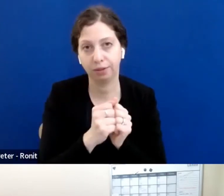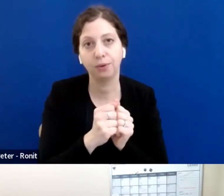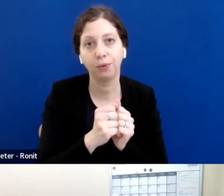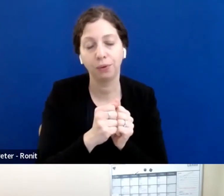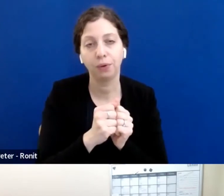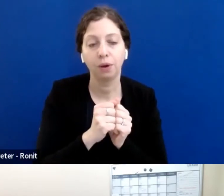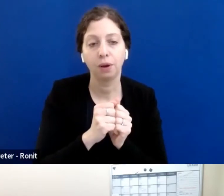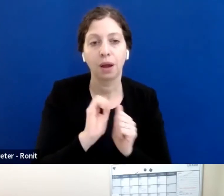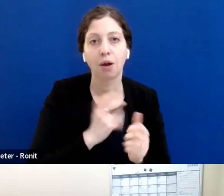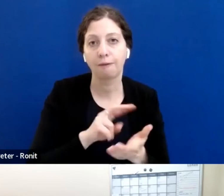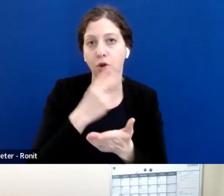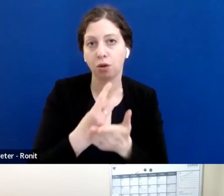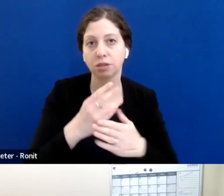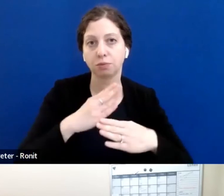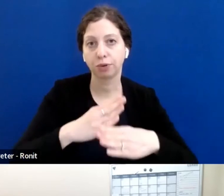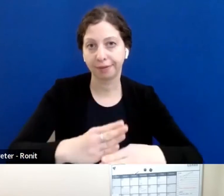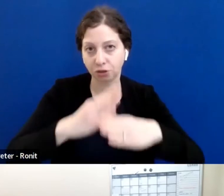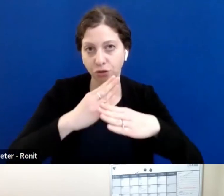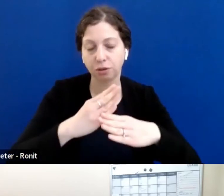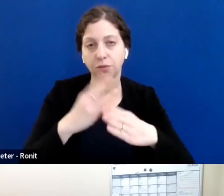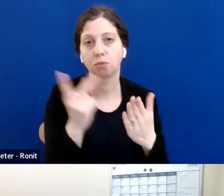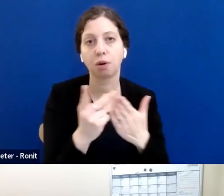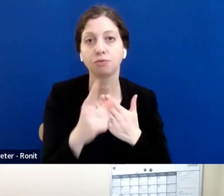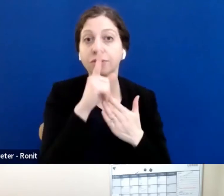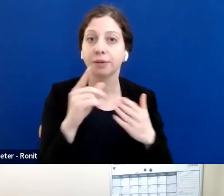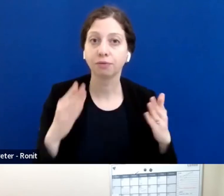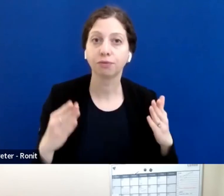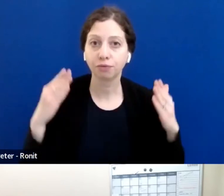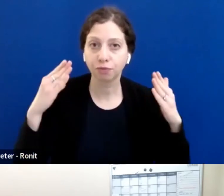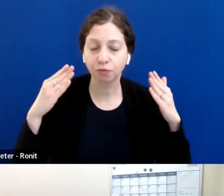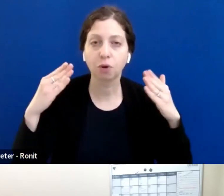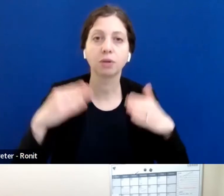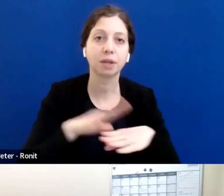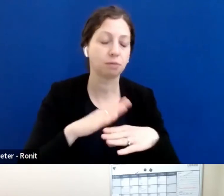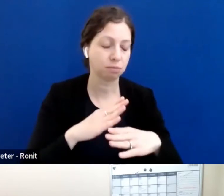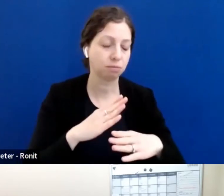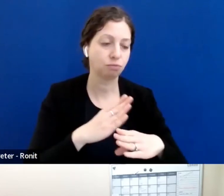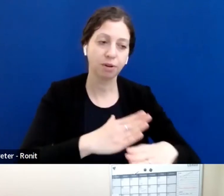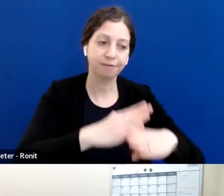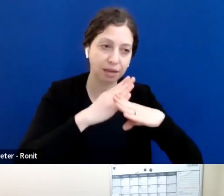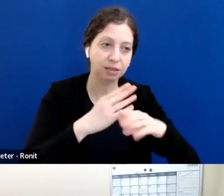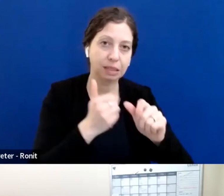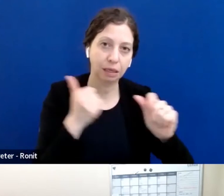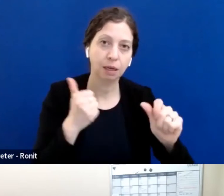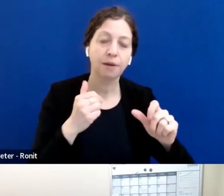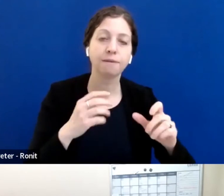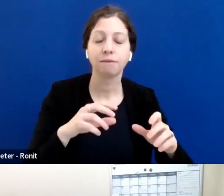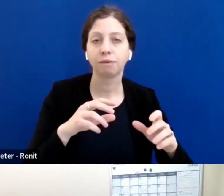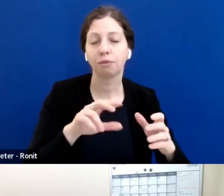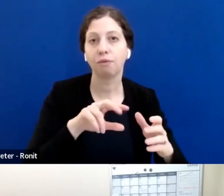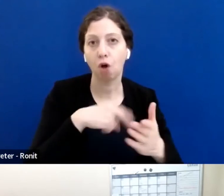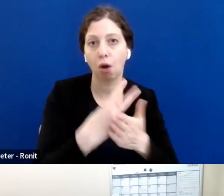our falls prevention programs really focus on preventing those falls that bring on TBIs, but like